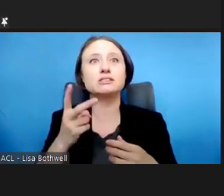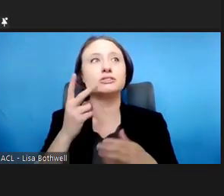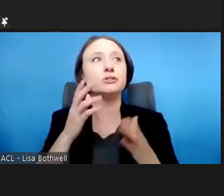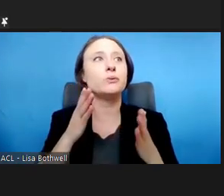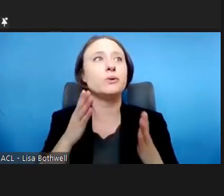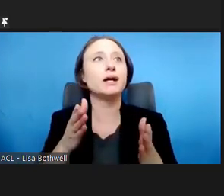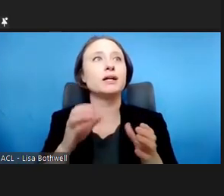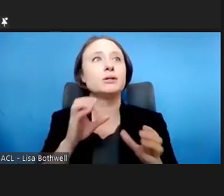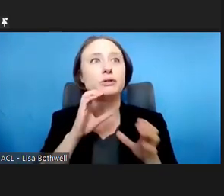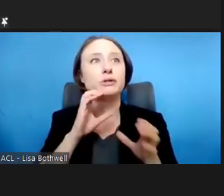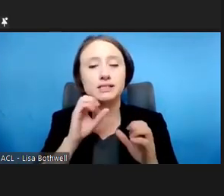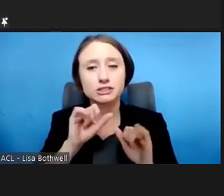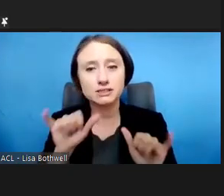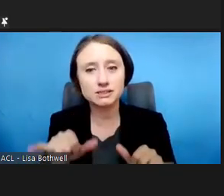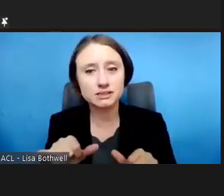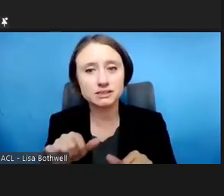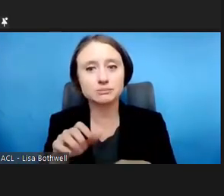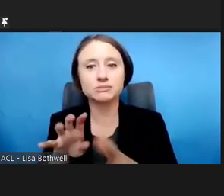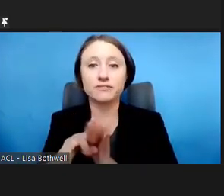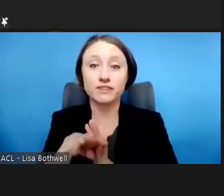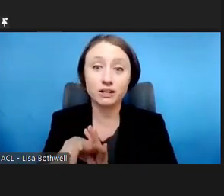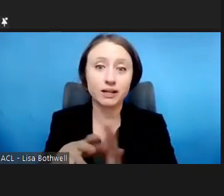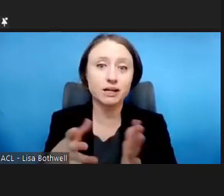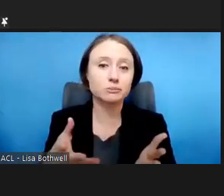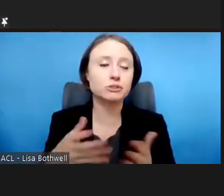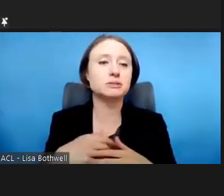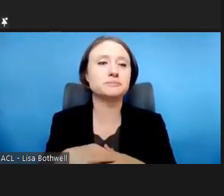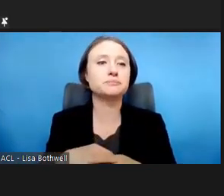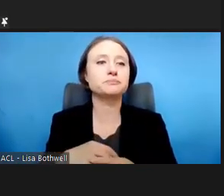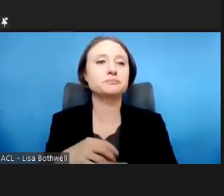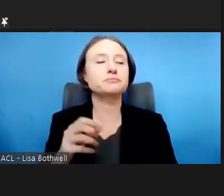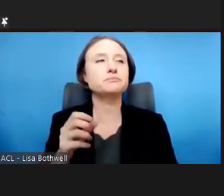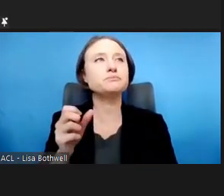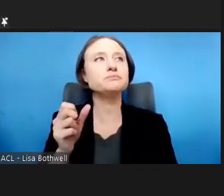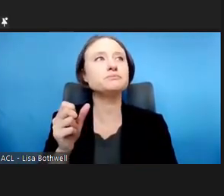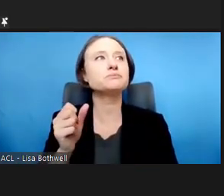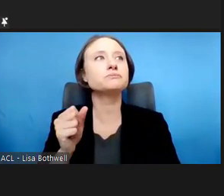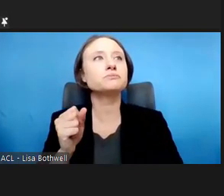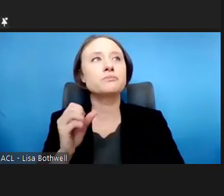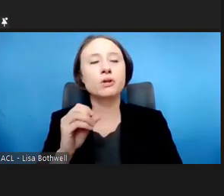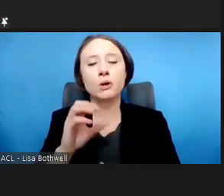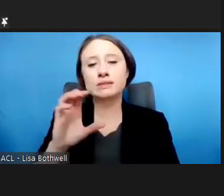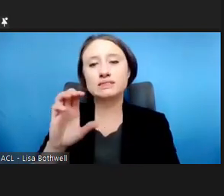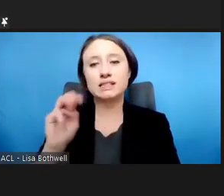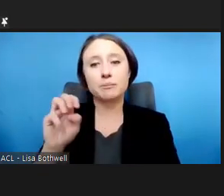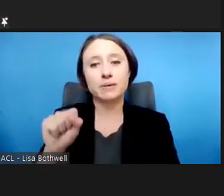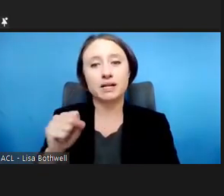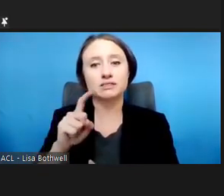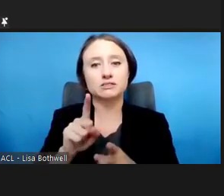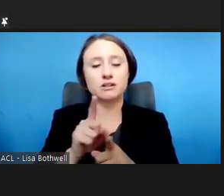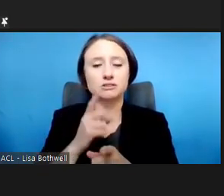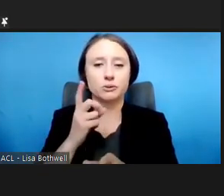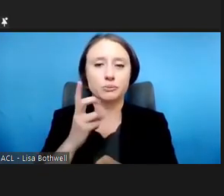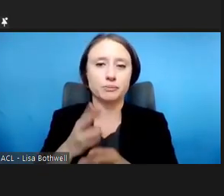disbursement, or other monitoring of medical devices, video and other monitoring systems,